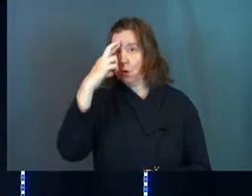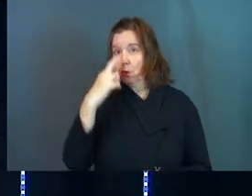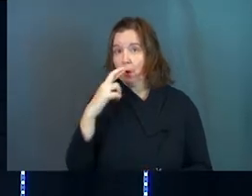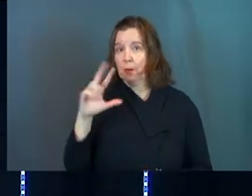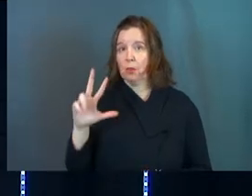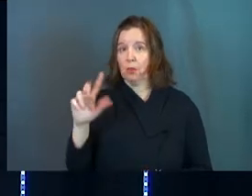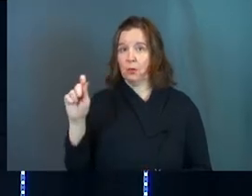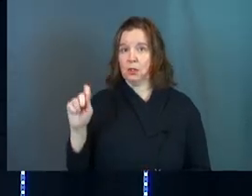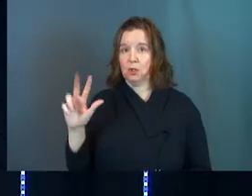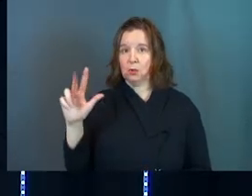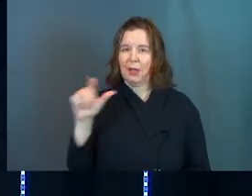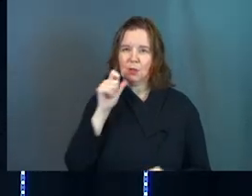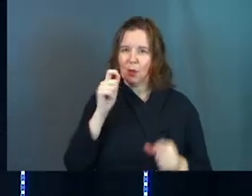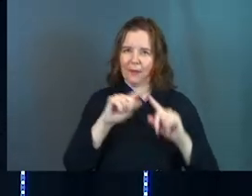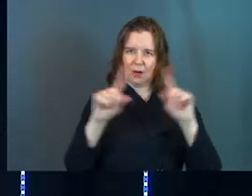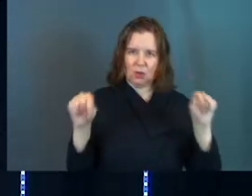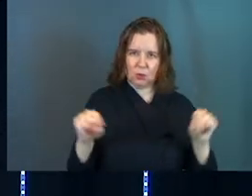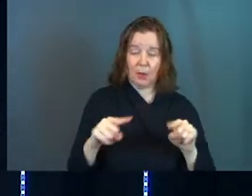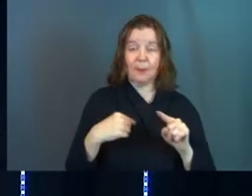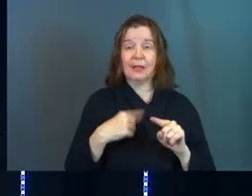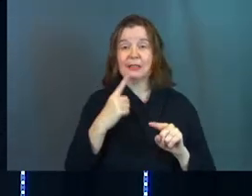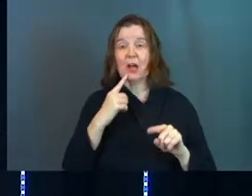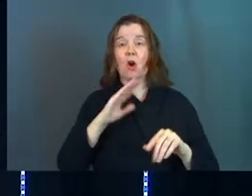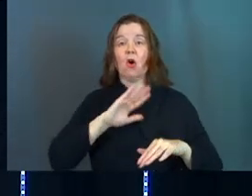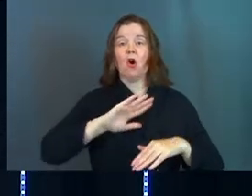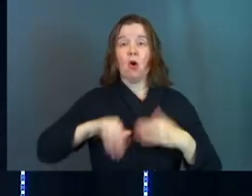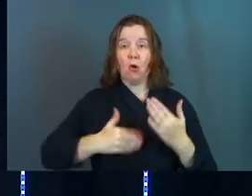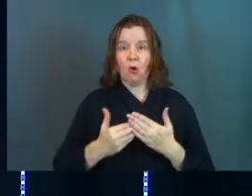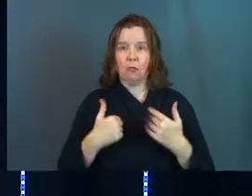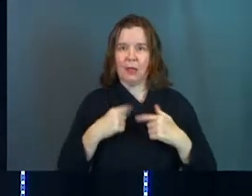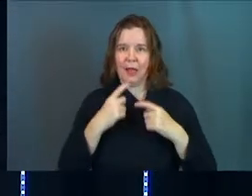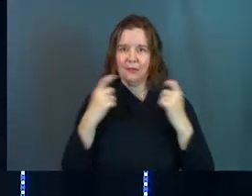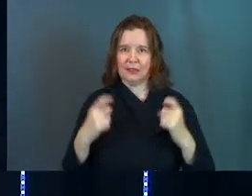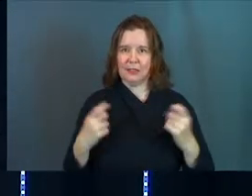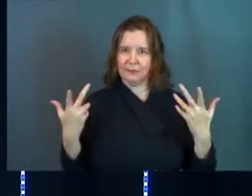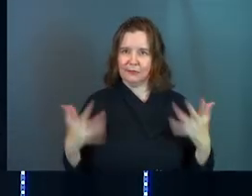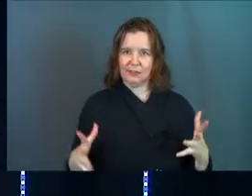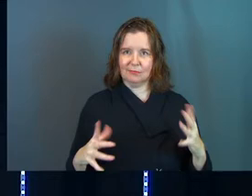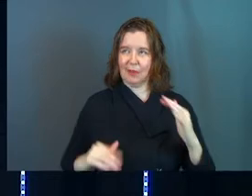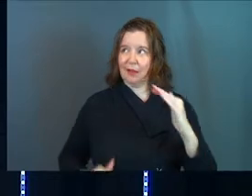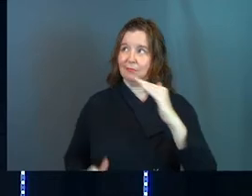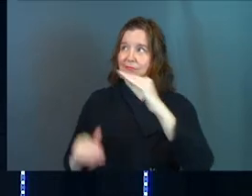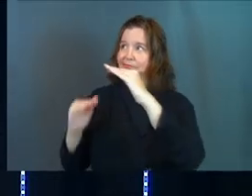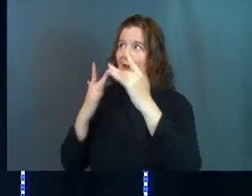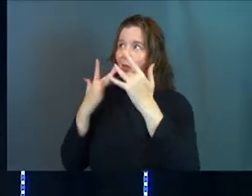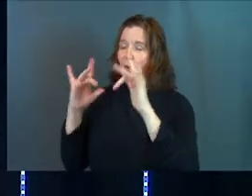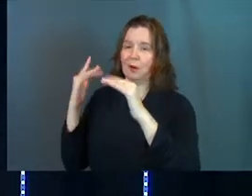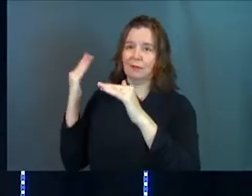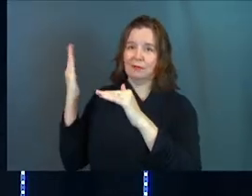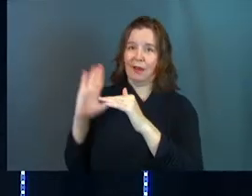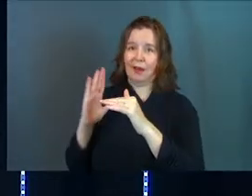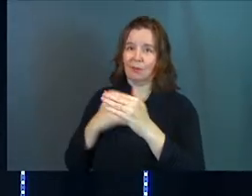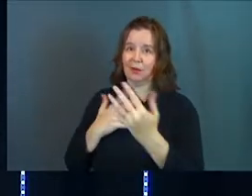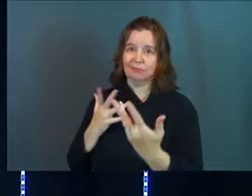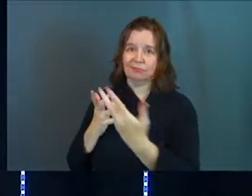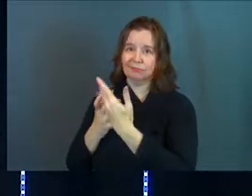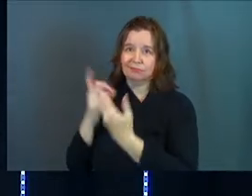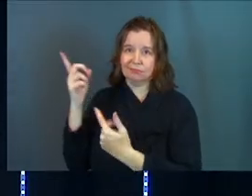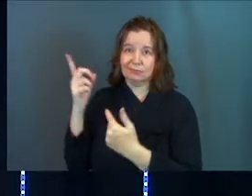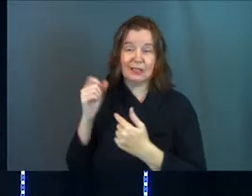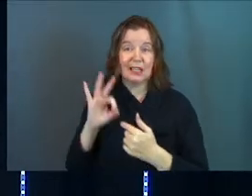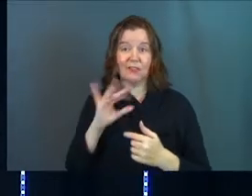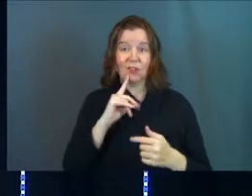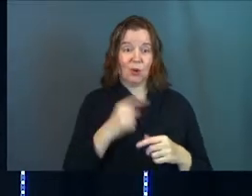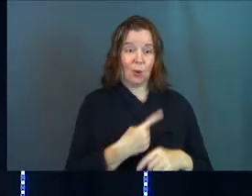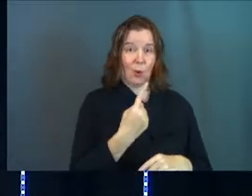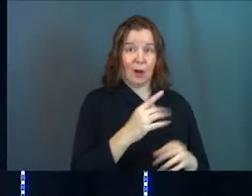Romans 3:23, I don't have this on your screens, but it says, all have sinned and fall short of the glory of God. Every single one of us have sinned. Whether